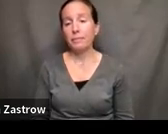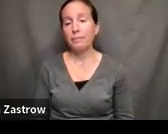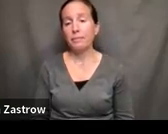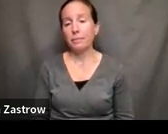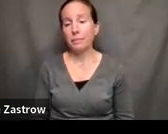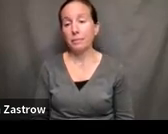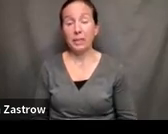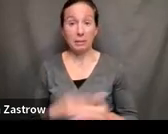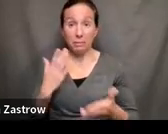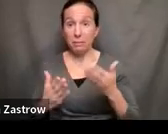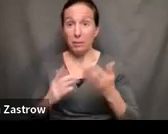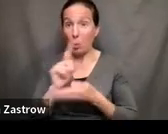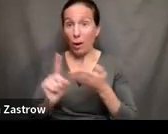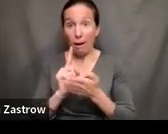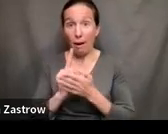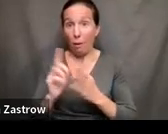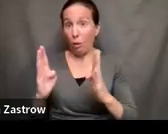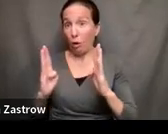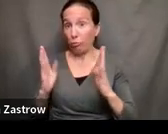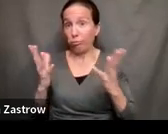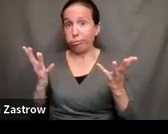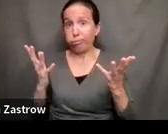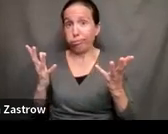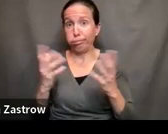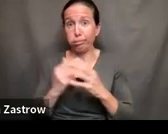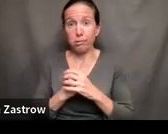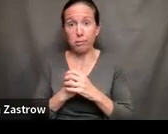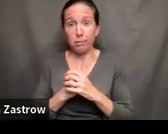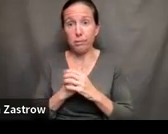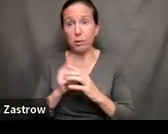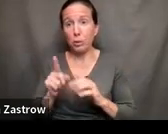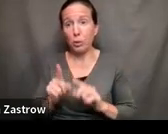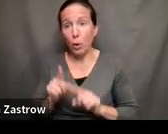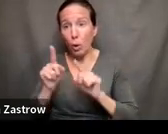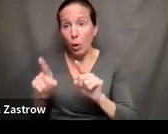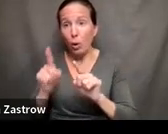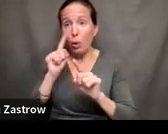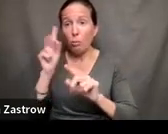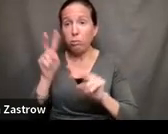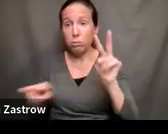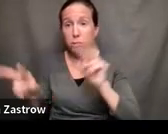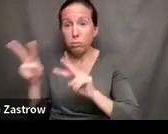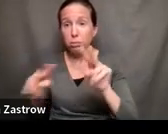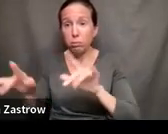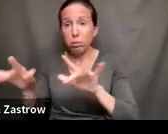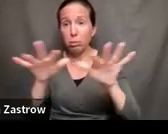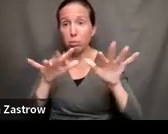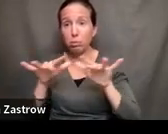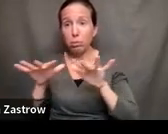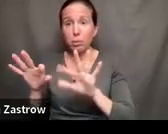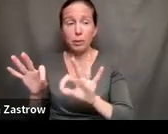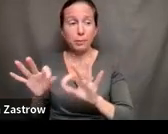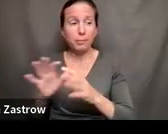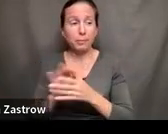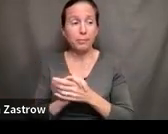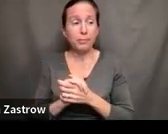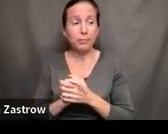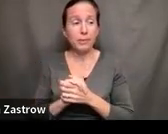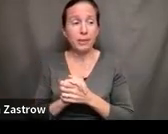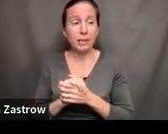an hour a week that you can go into the classroom and take data on this kid, this might be all you